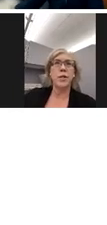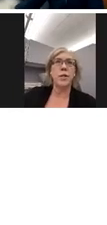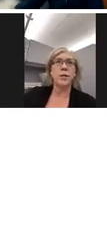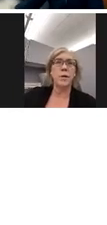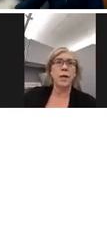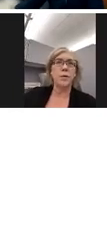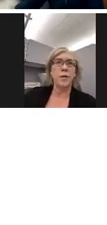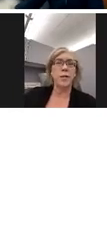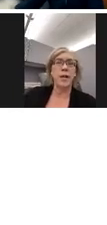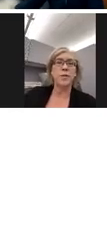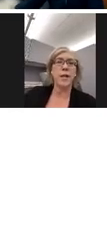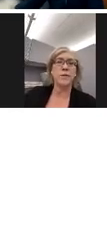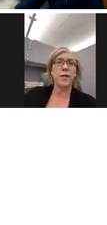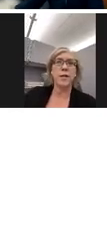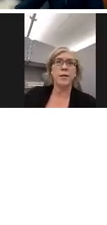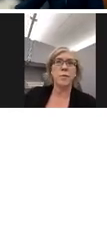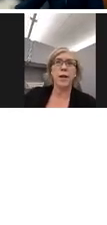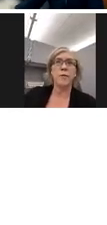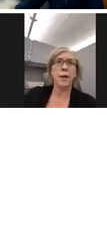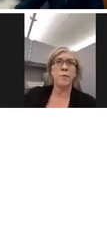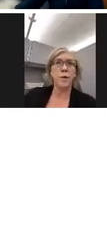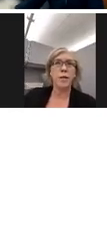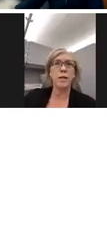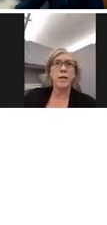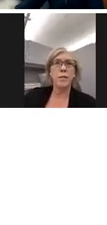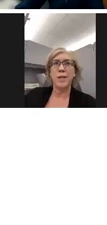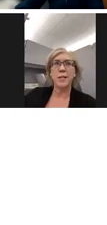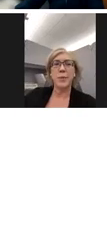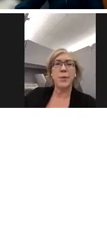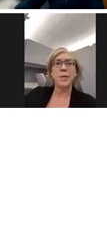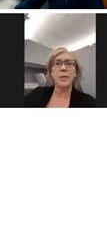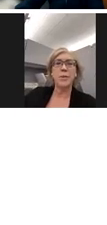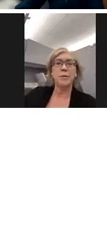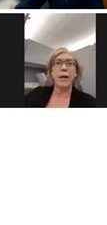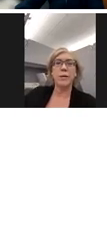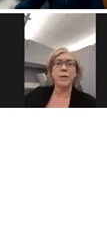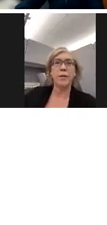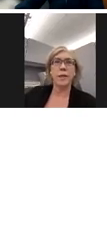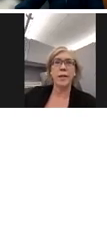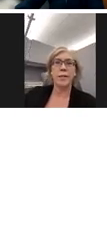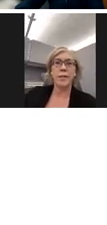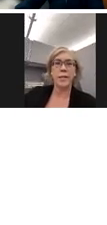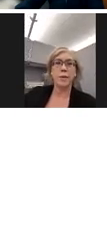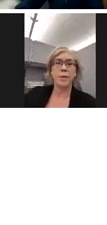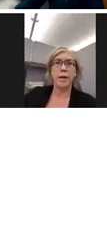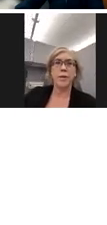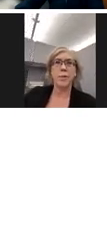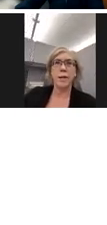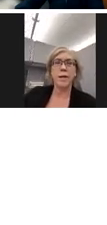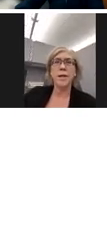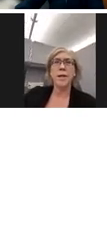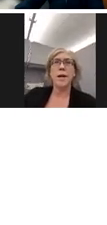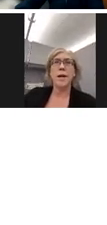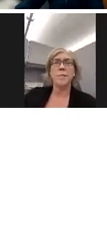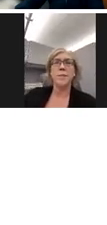CSBG regular funds and CARES Act funding, we have about 40 plus programs that are being ran currently in Sacramento County